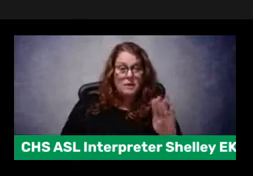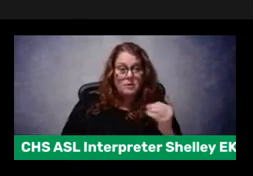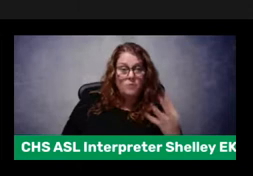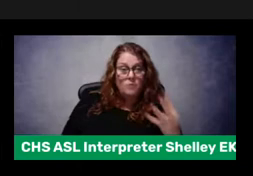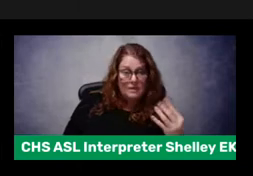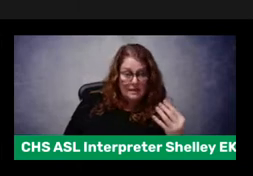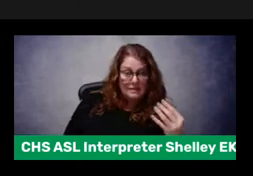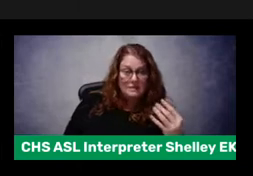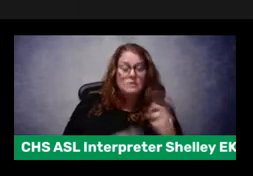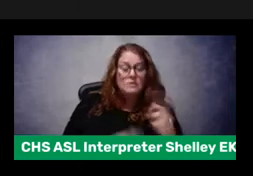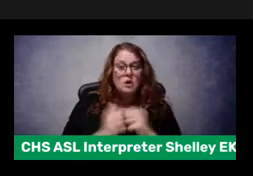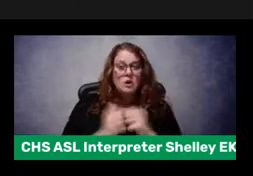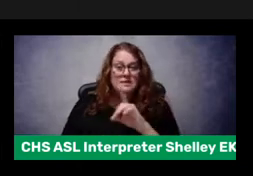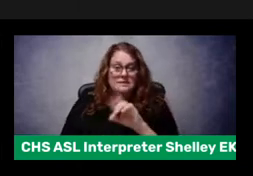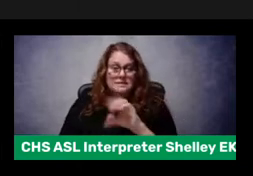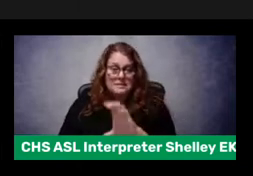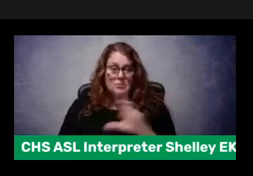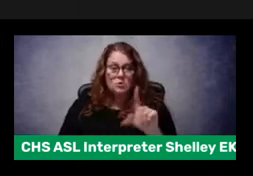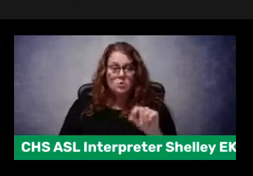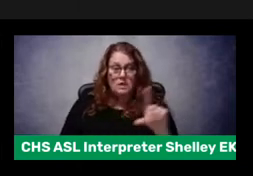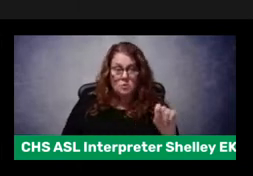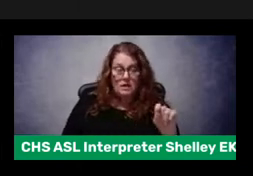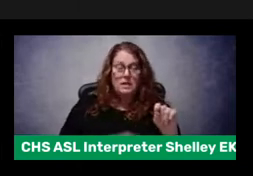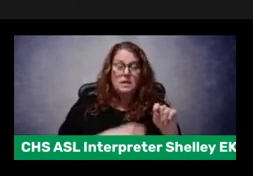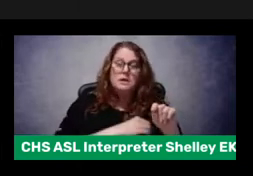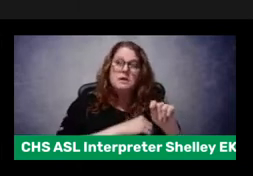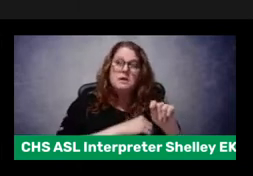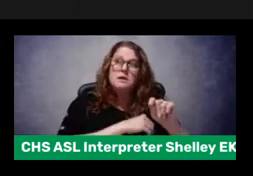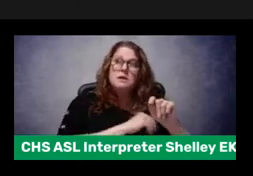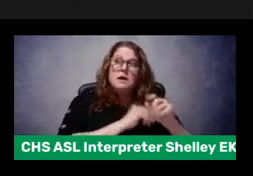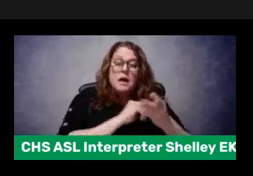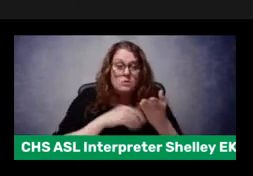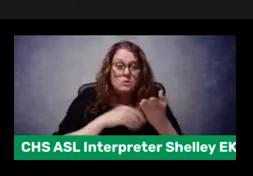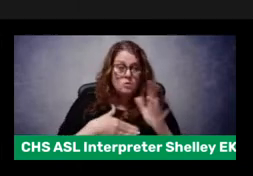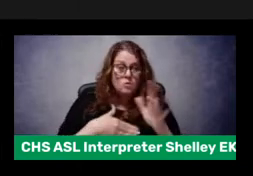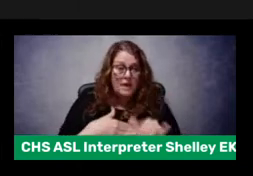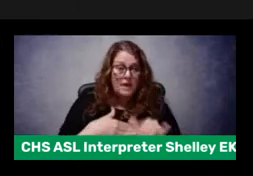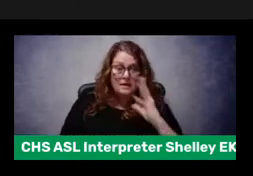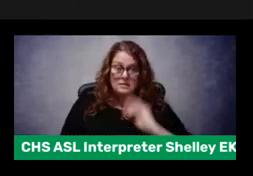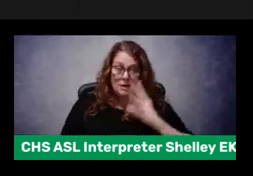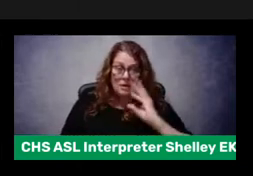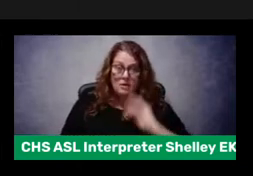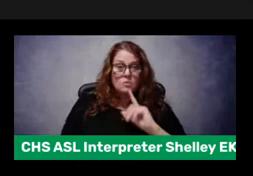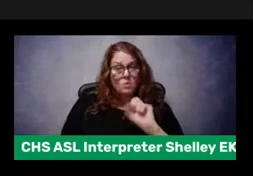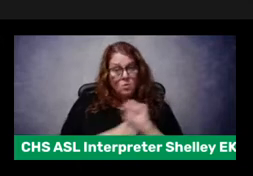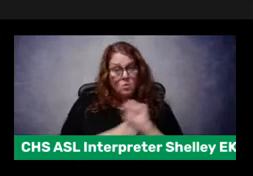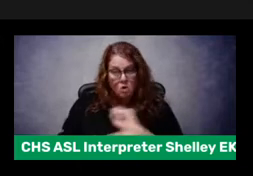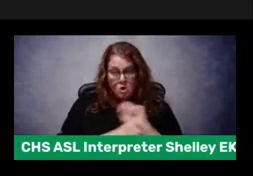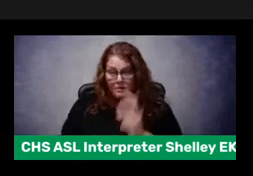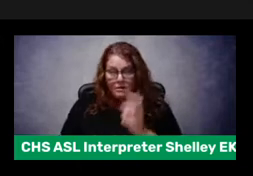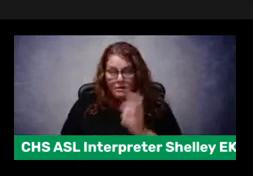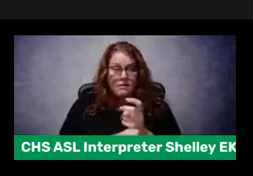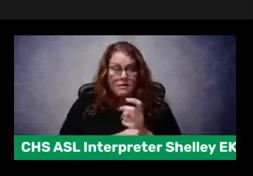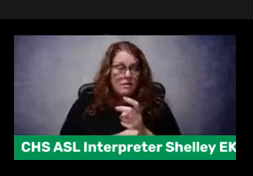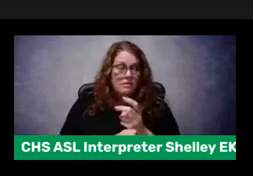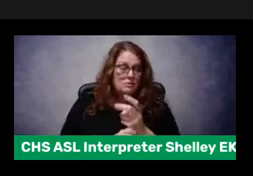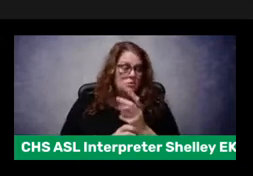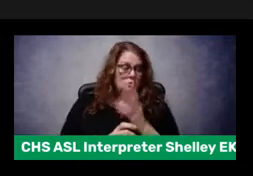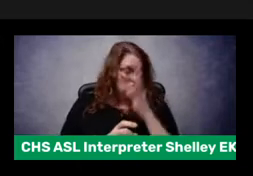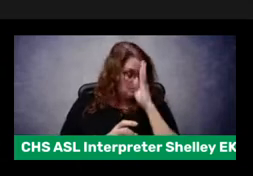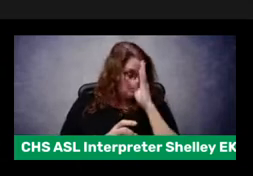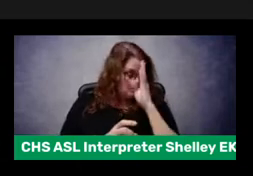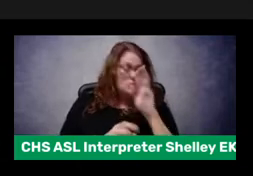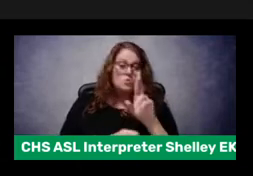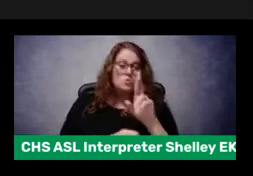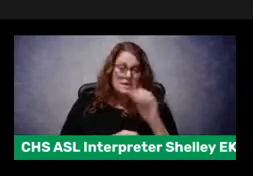2020. And through that experience, we've been really working to reimagine this system